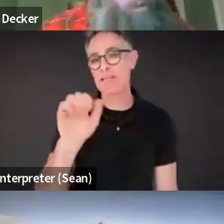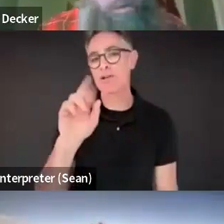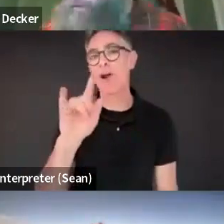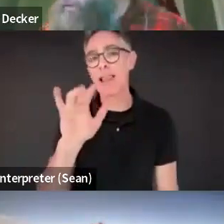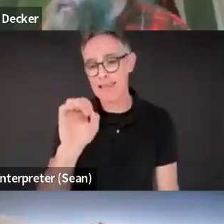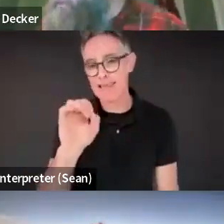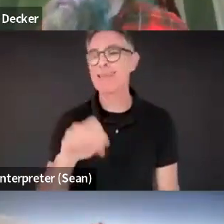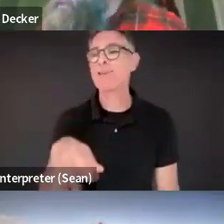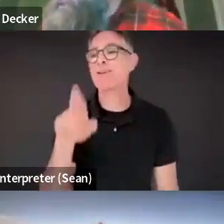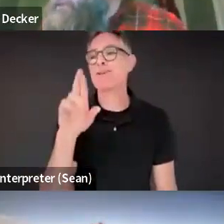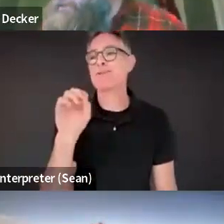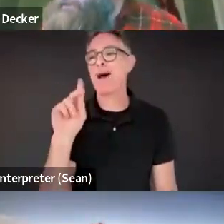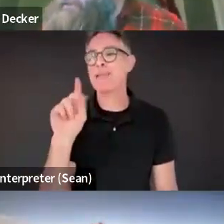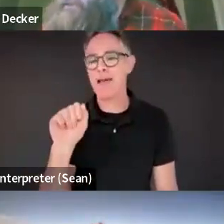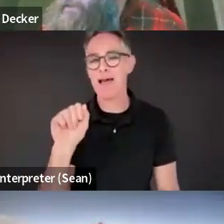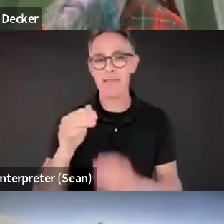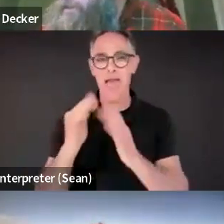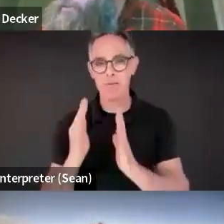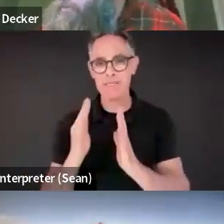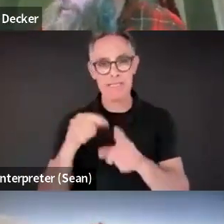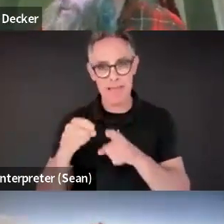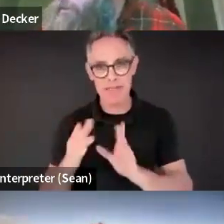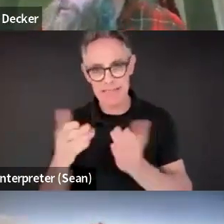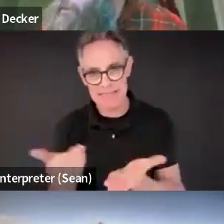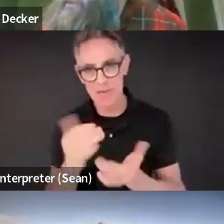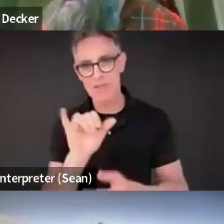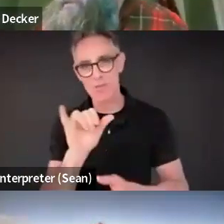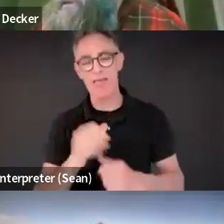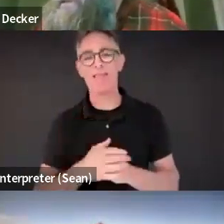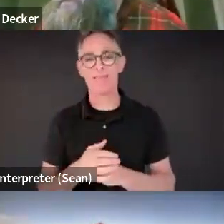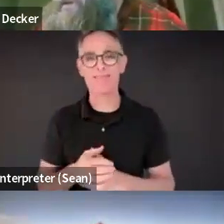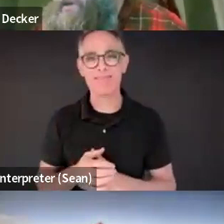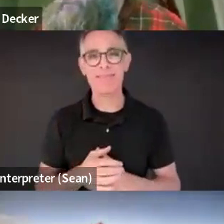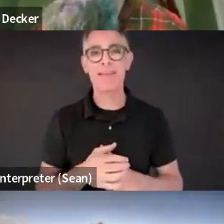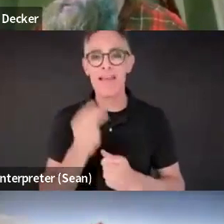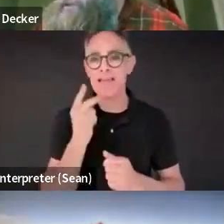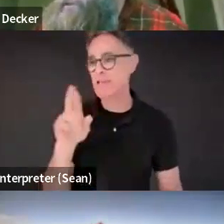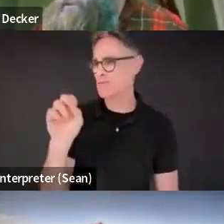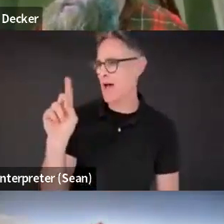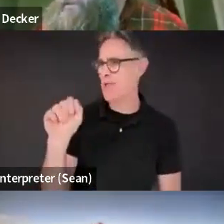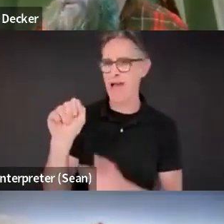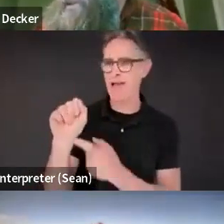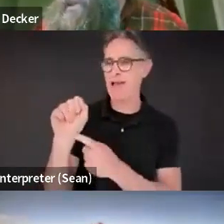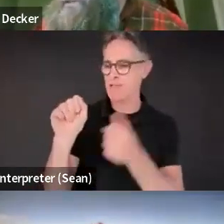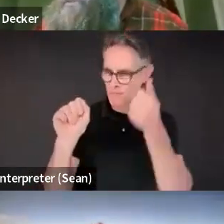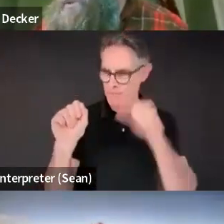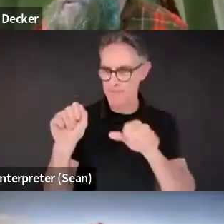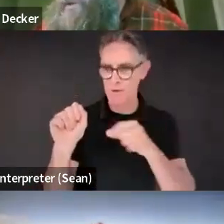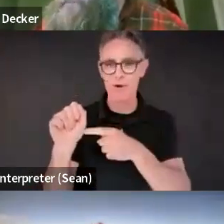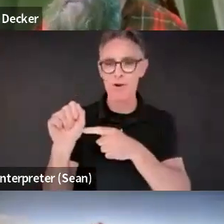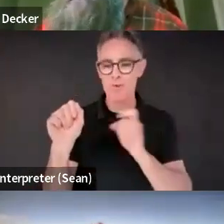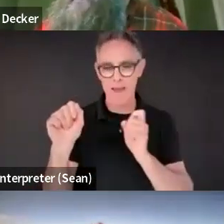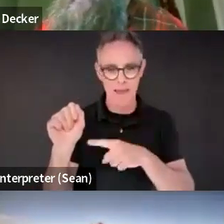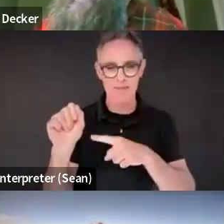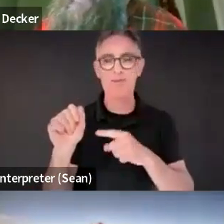And Rhonda, our housing specialist, is here as well. I see Rhonda. I got to remember to ask Rhonda